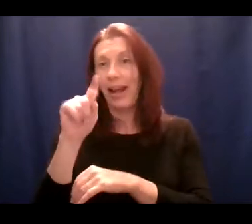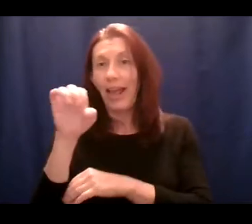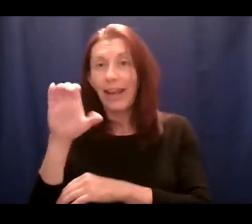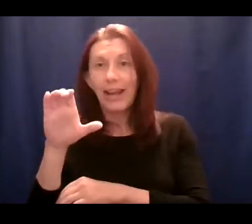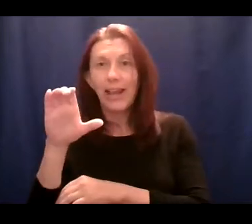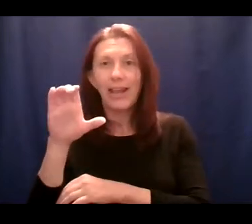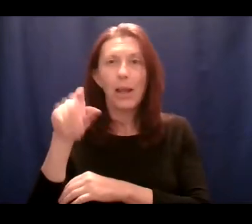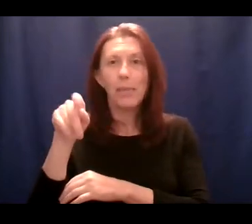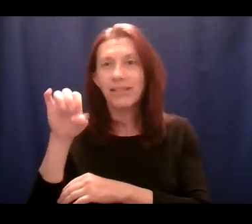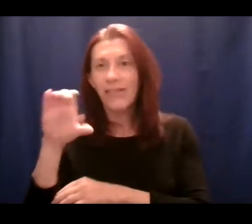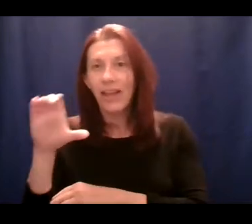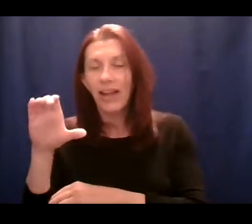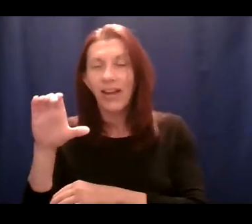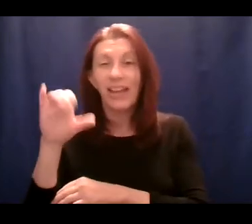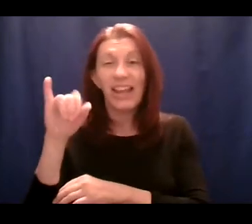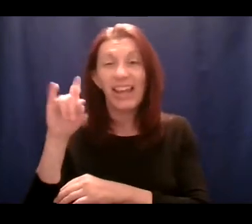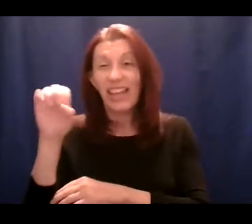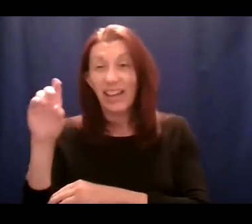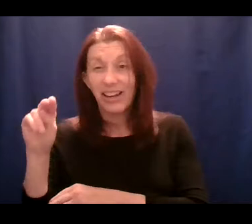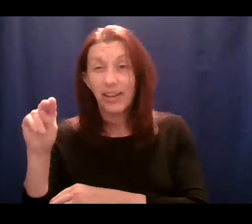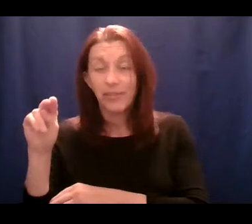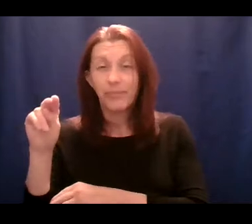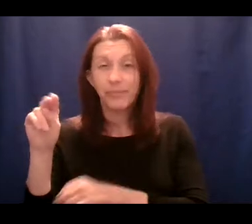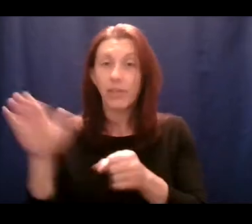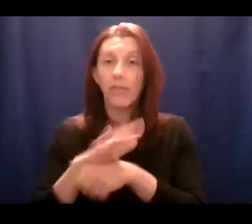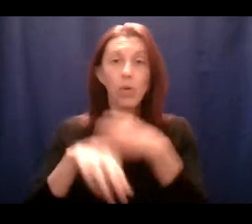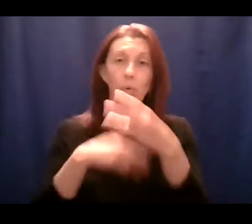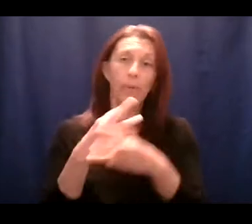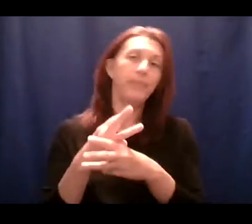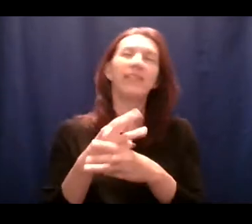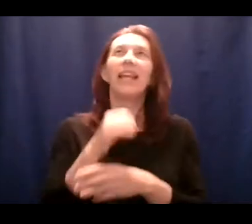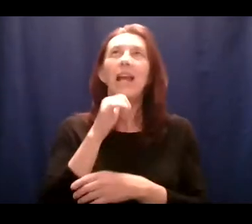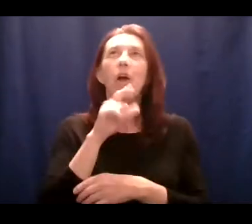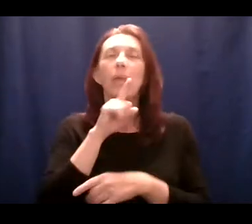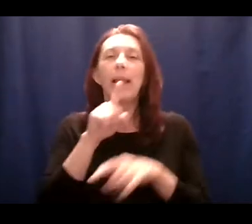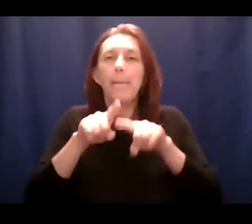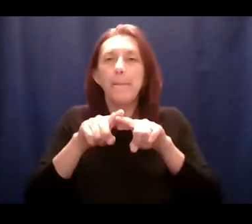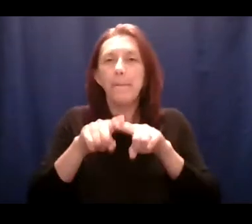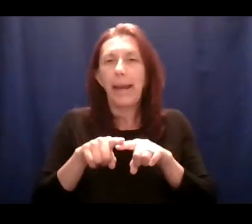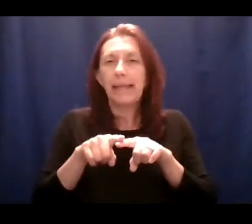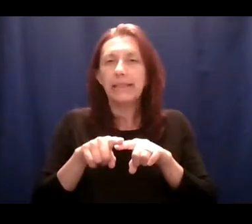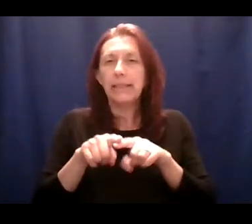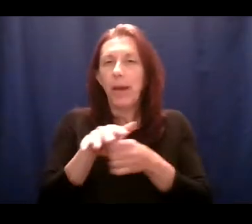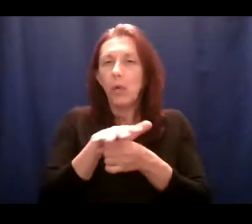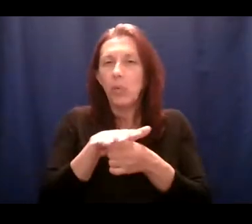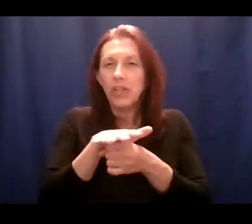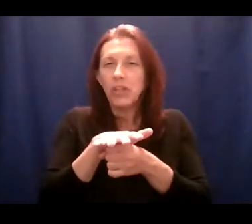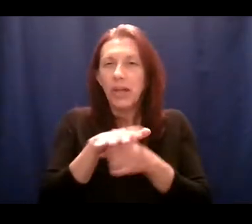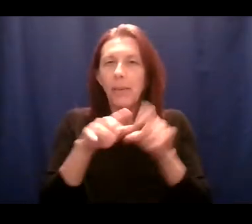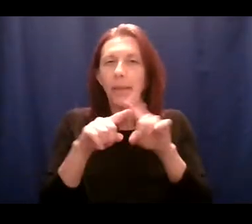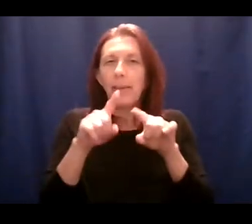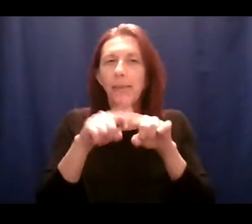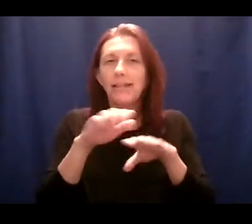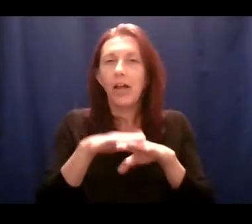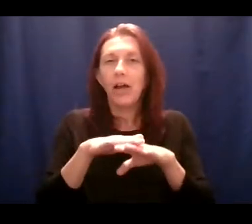Ocean. They're found all over the world. And it's not so much by region, but by food type. So